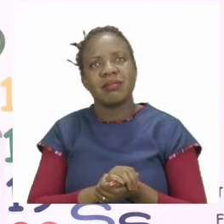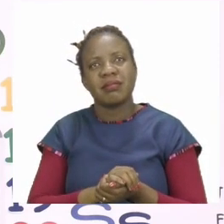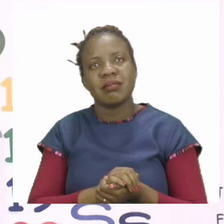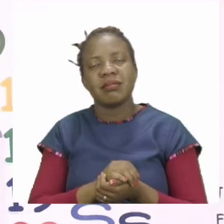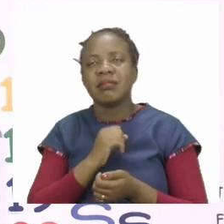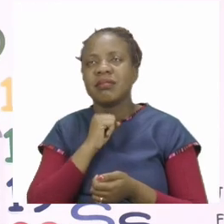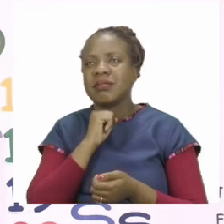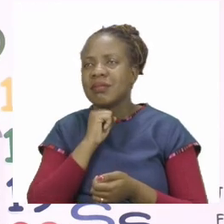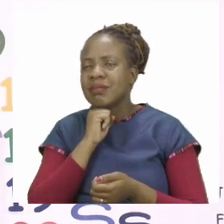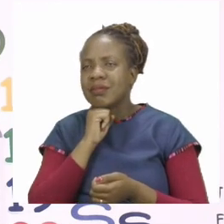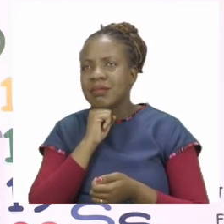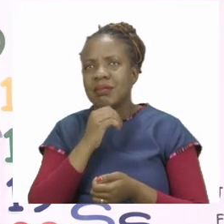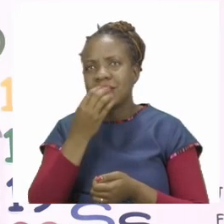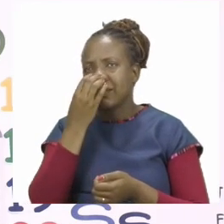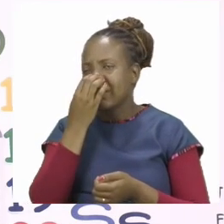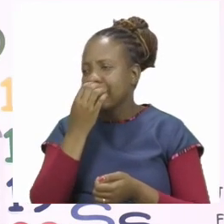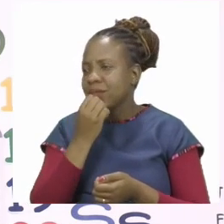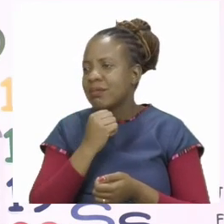Zoshi!